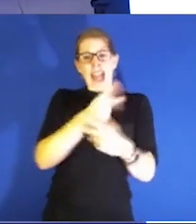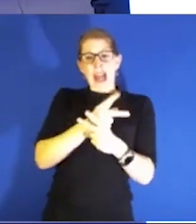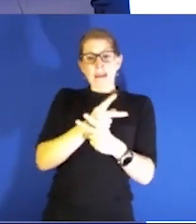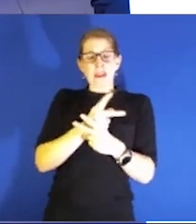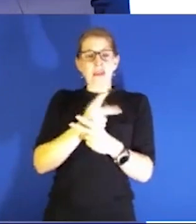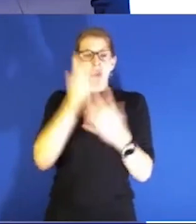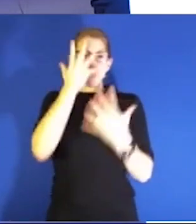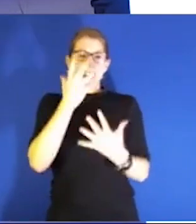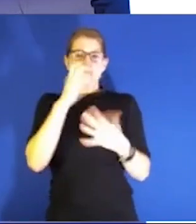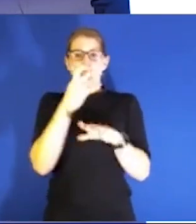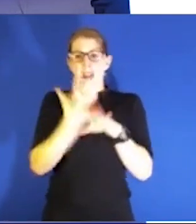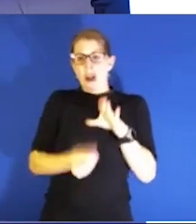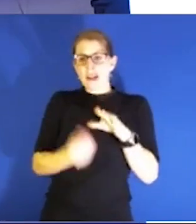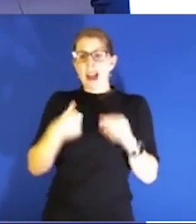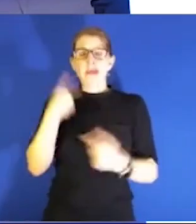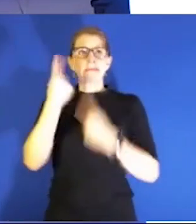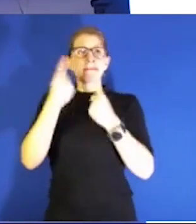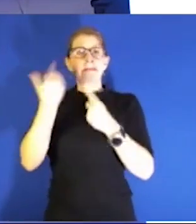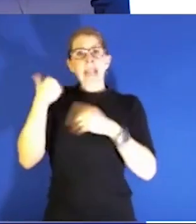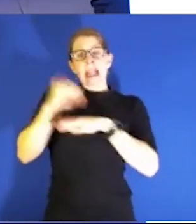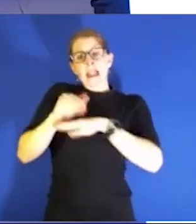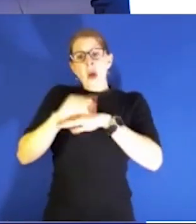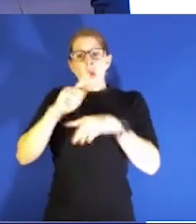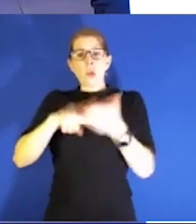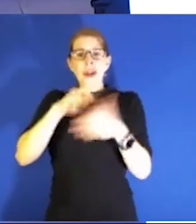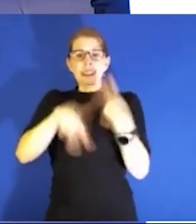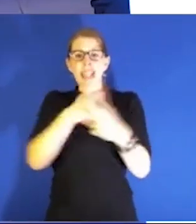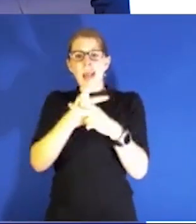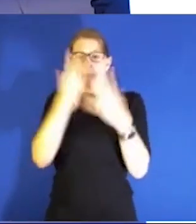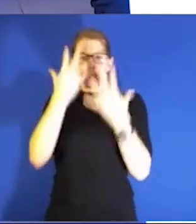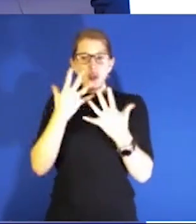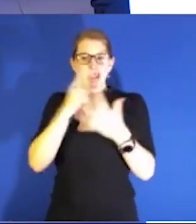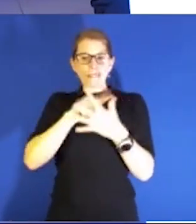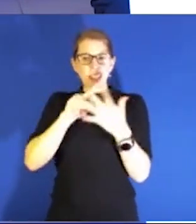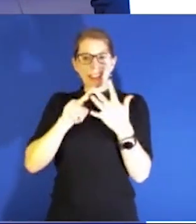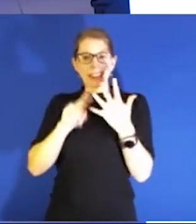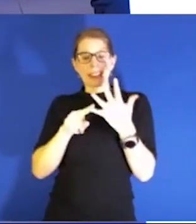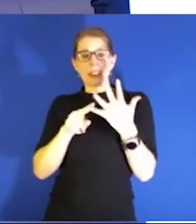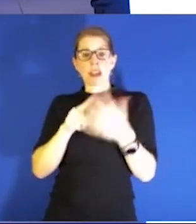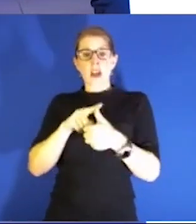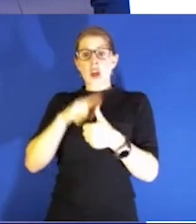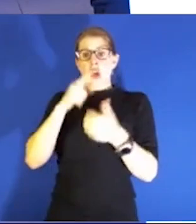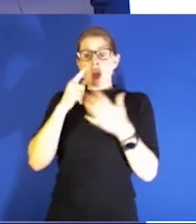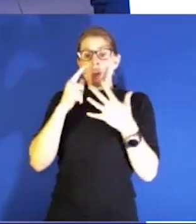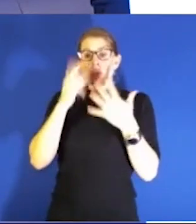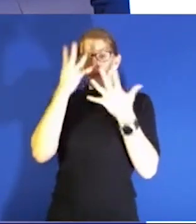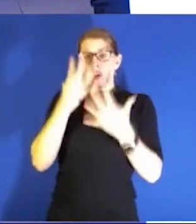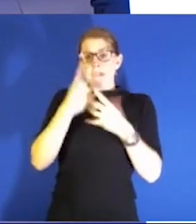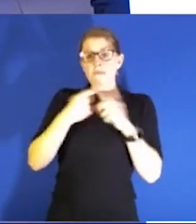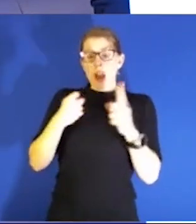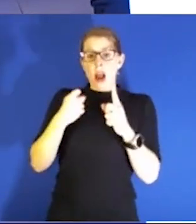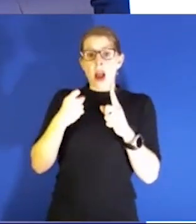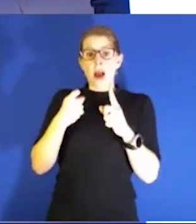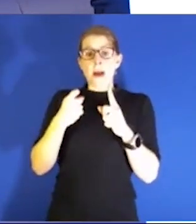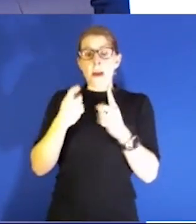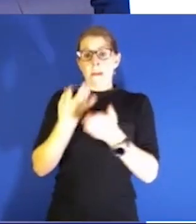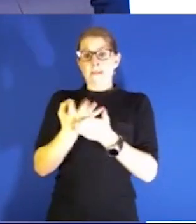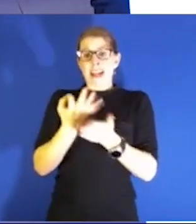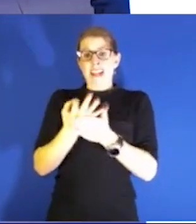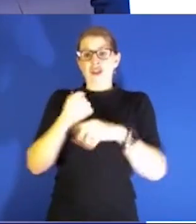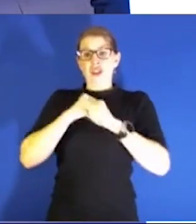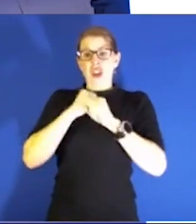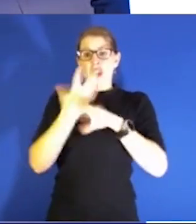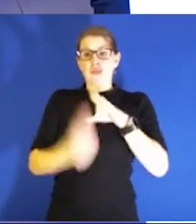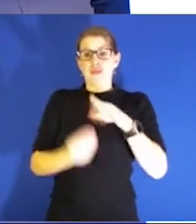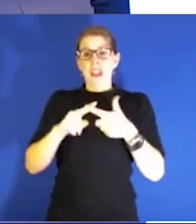it got me thinking last night, what types of grief are there? And there's grief from loss of financial security, loss of a